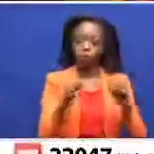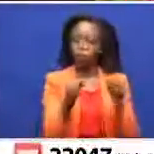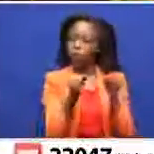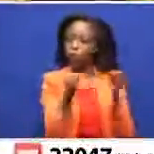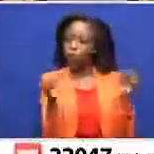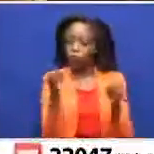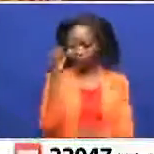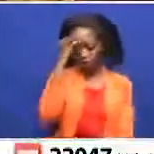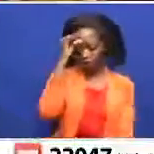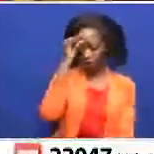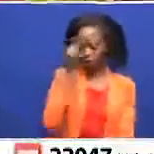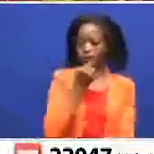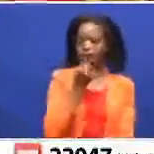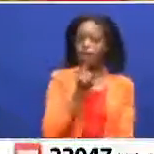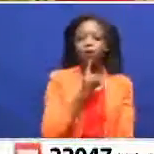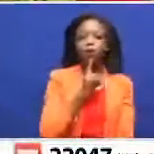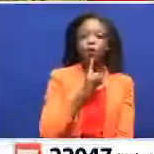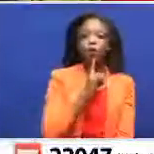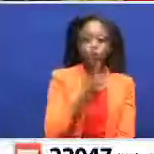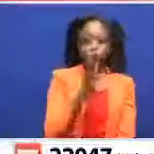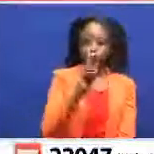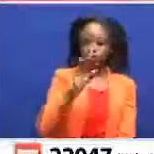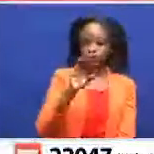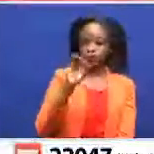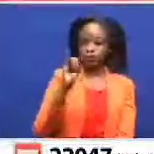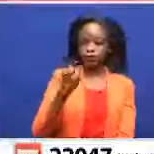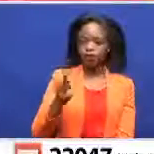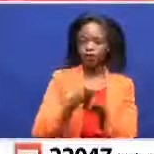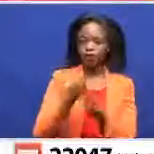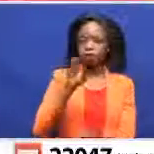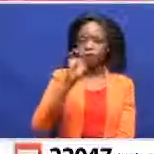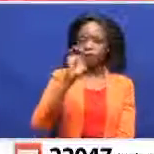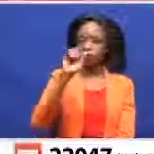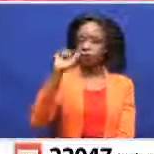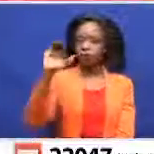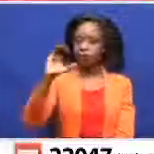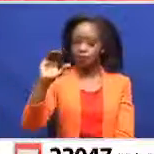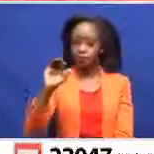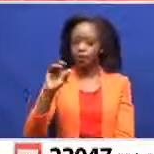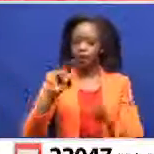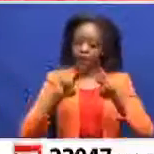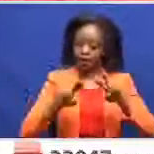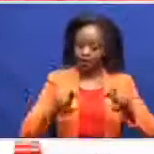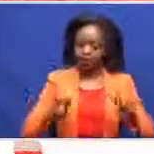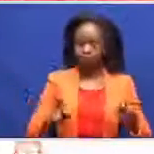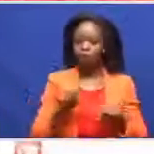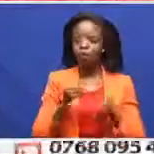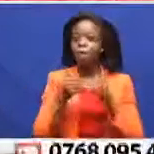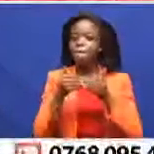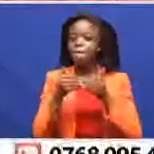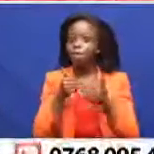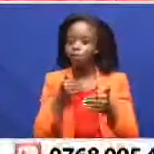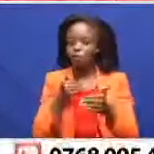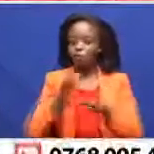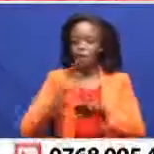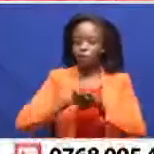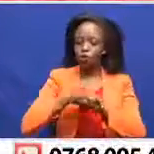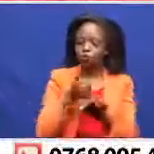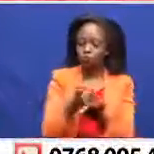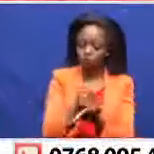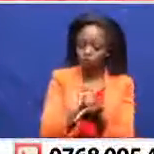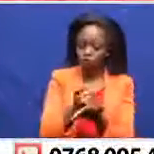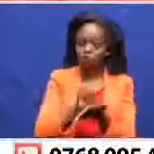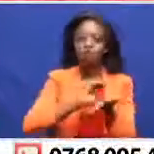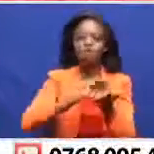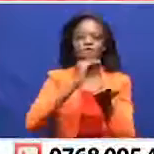the government for instructing the DCI and ESCC to investigate the claims before a proper audit on the funds